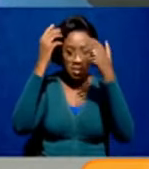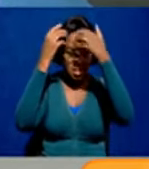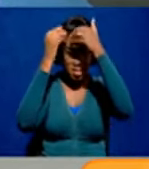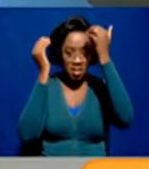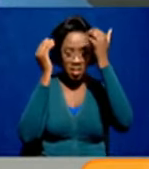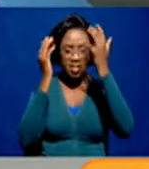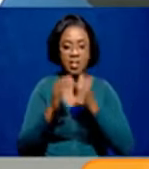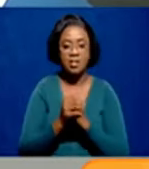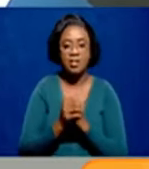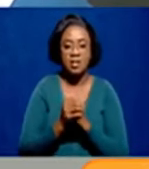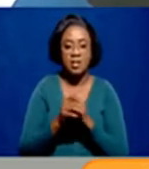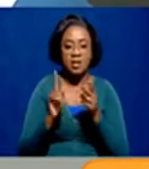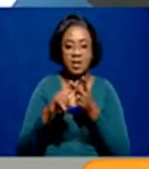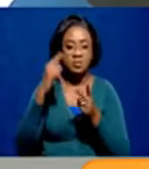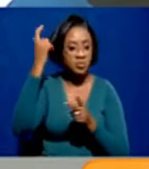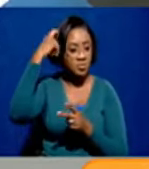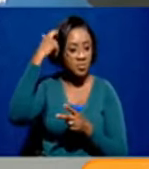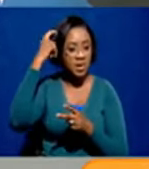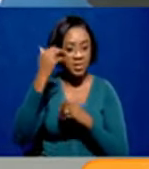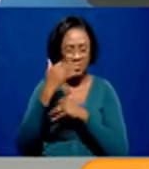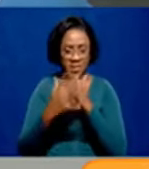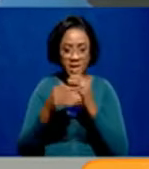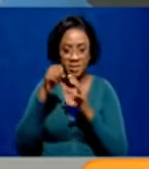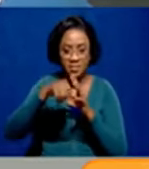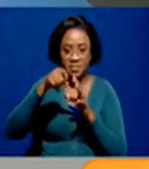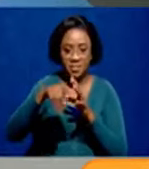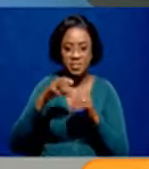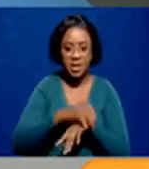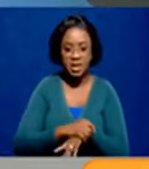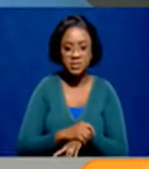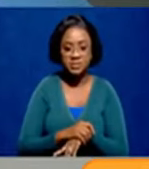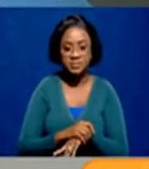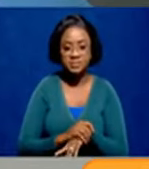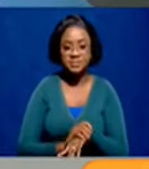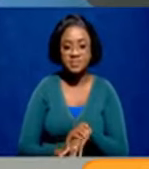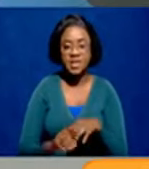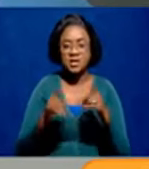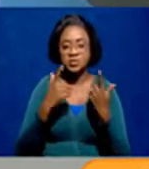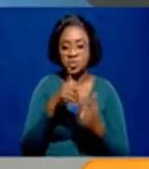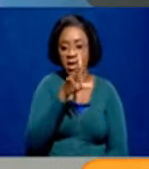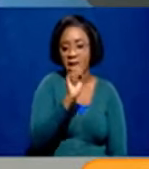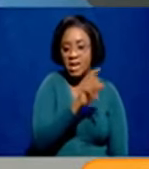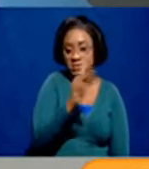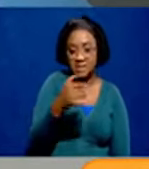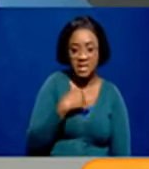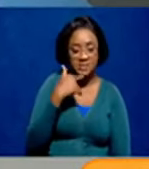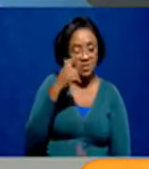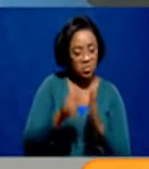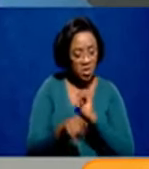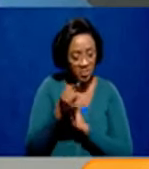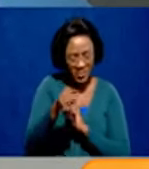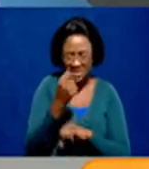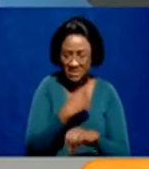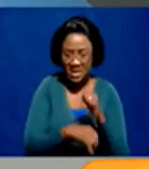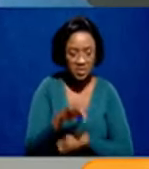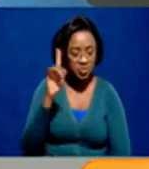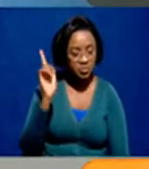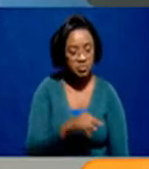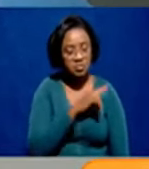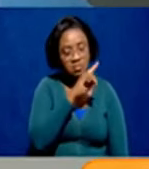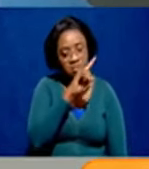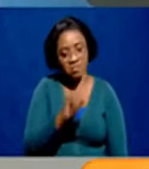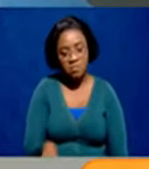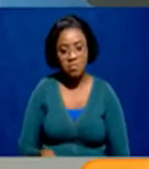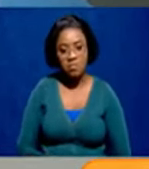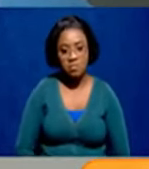skull and brain hemorrhage. Now, the Law Society of Kenya has joined their voice to condemn the attack, terming it as